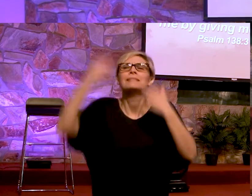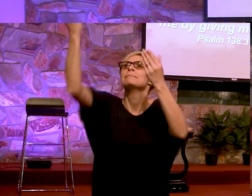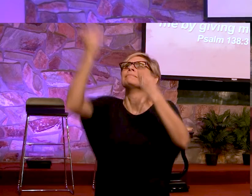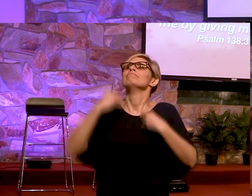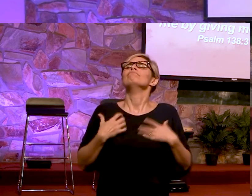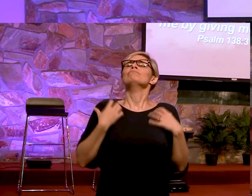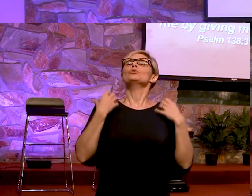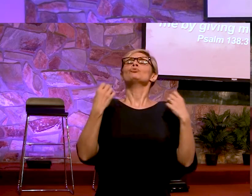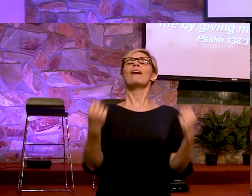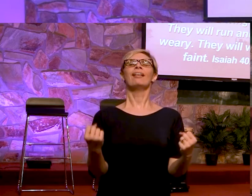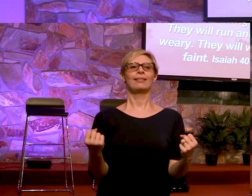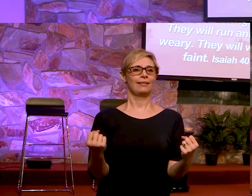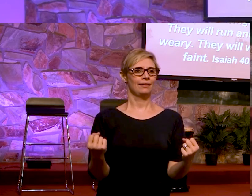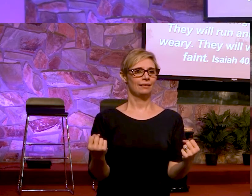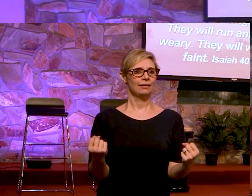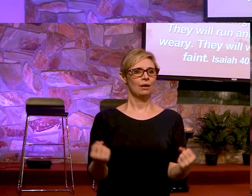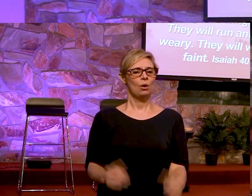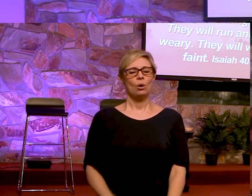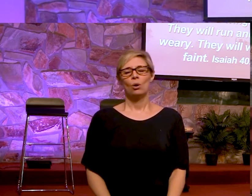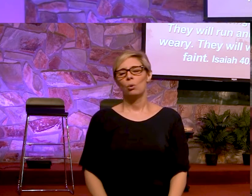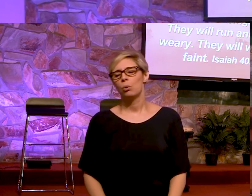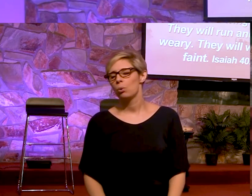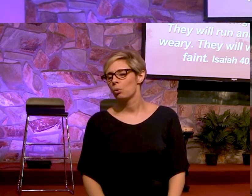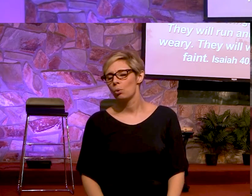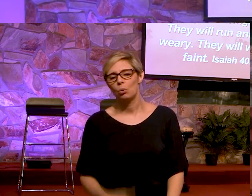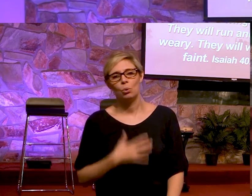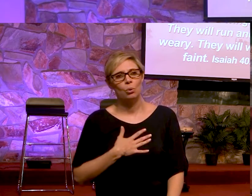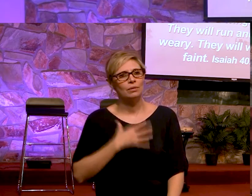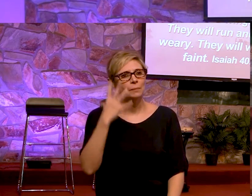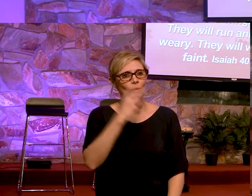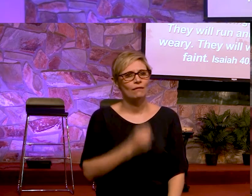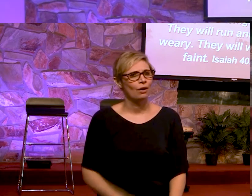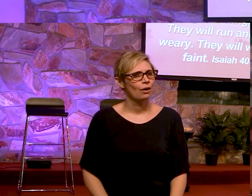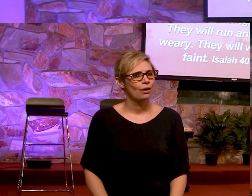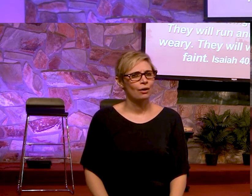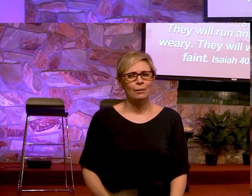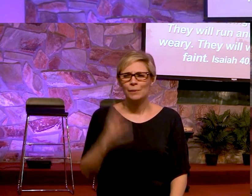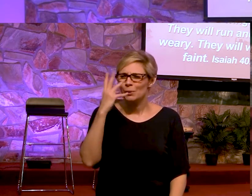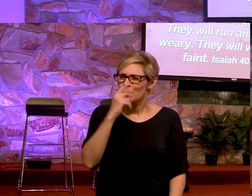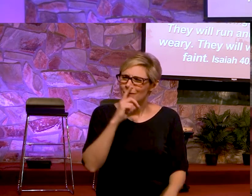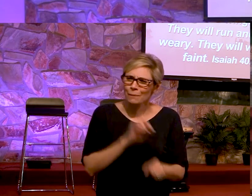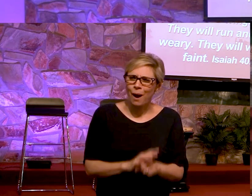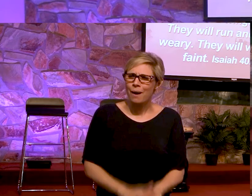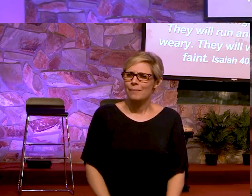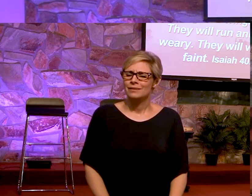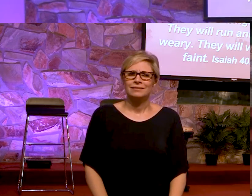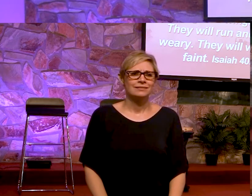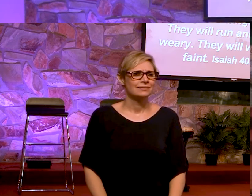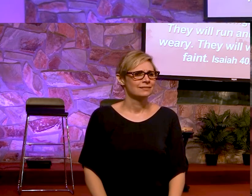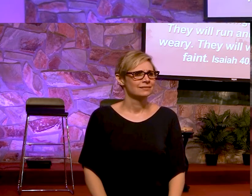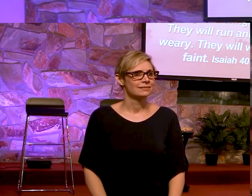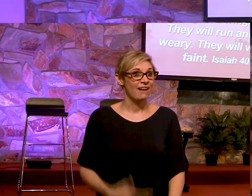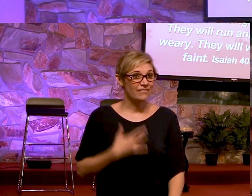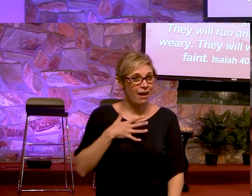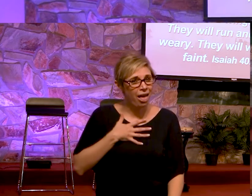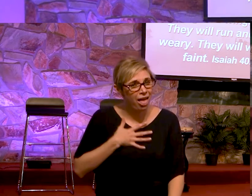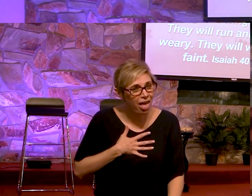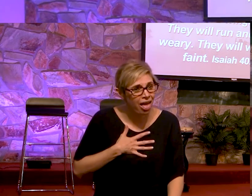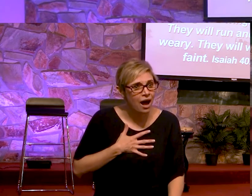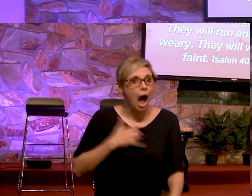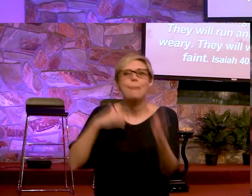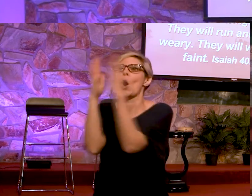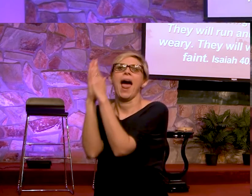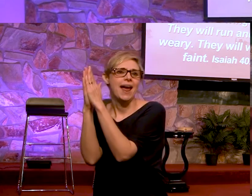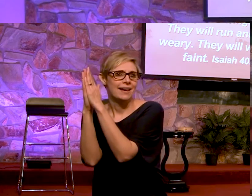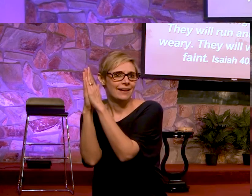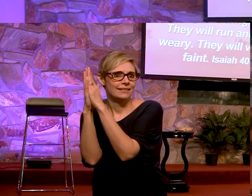strength. What a wonderful promise. David says, listen, when I'm discouraged, God, I pray to